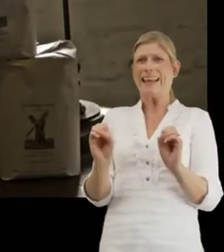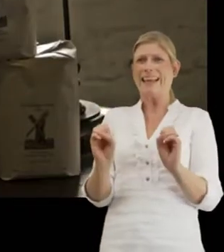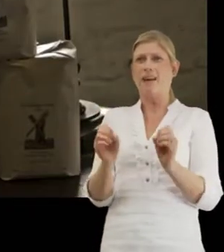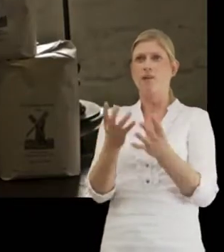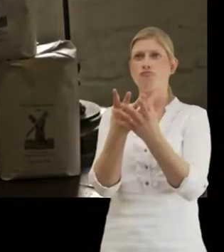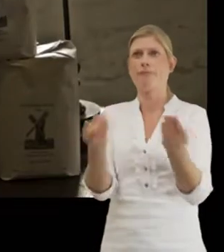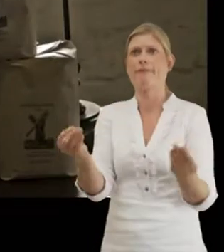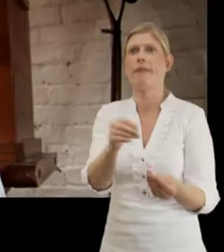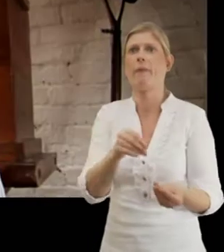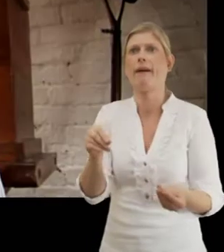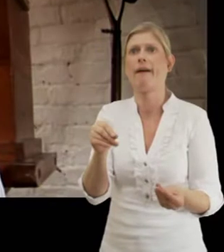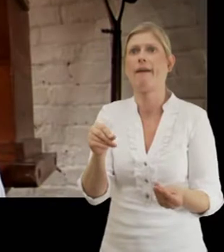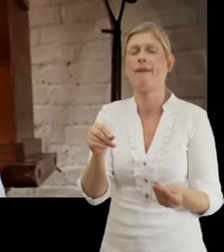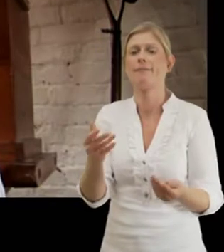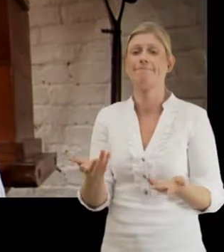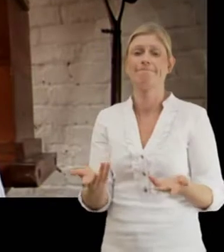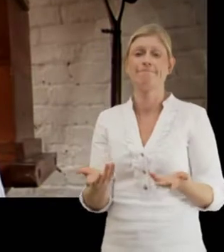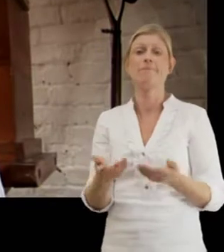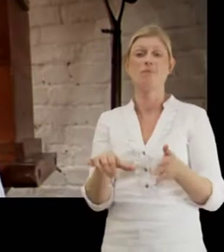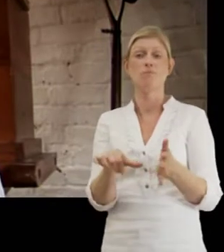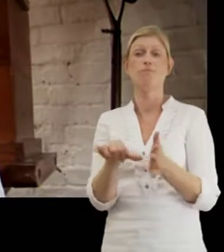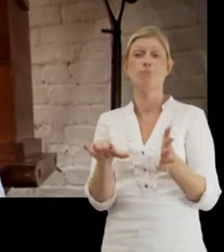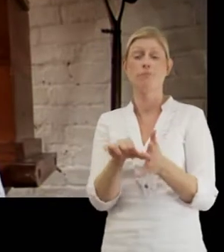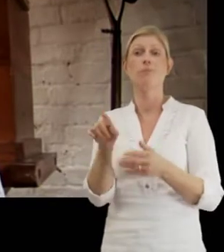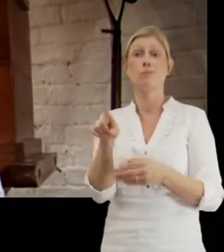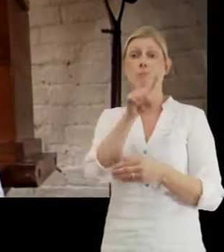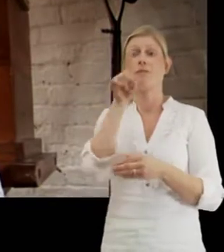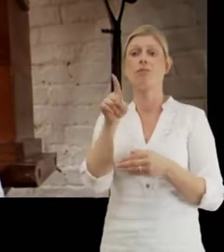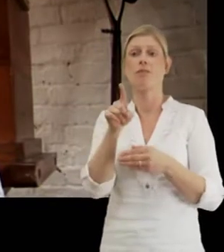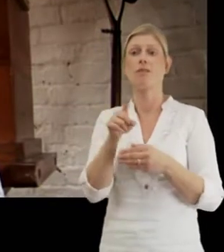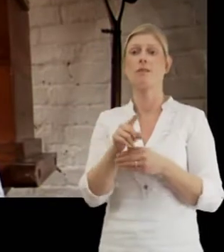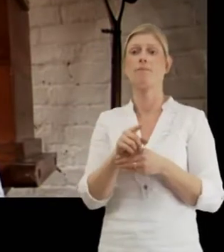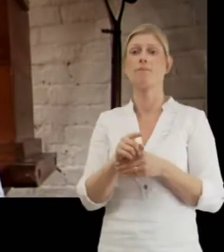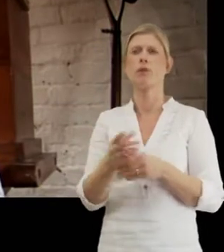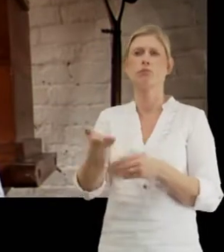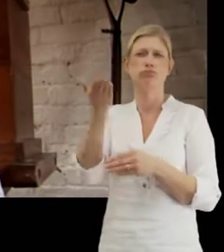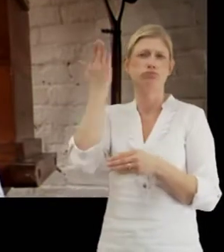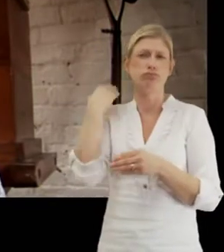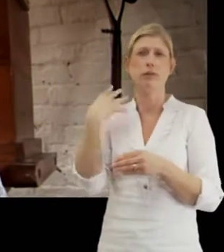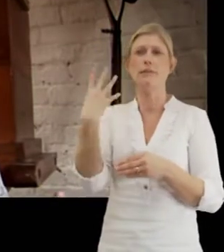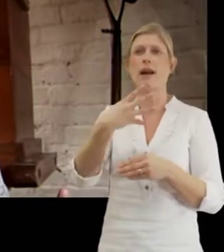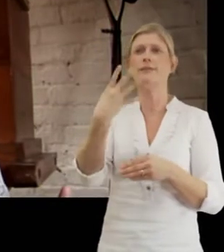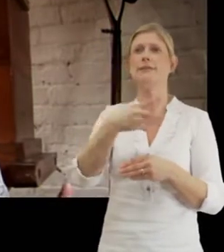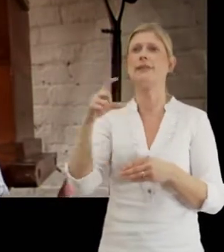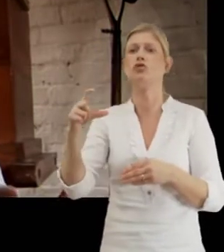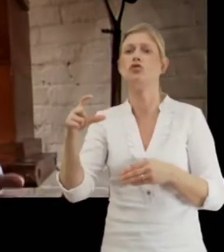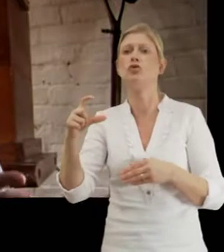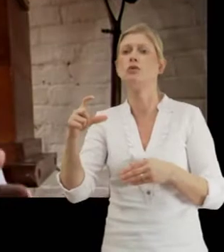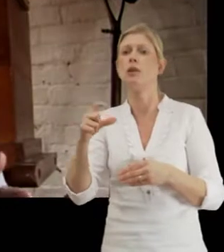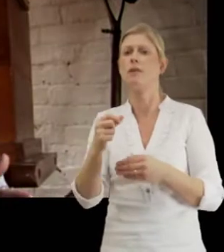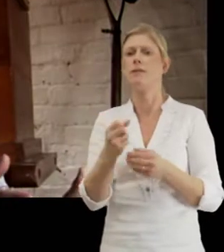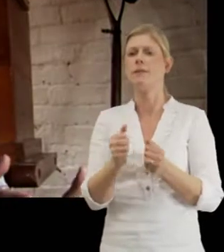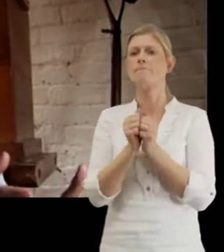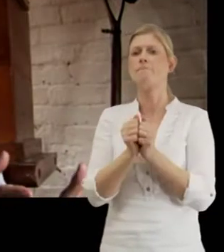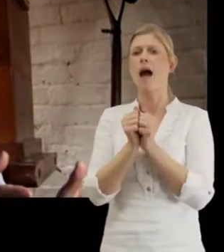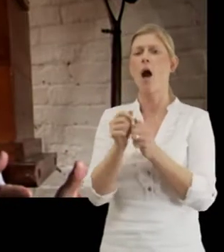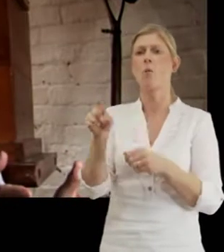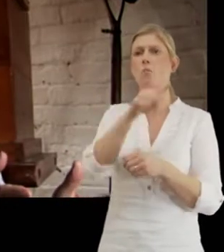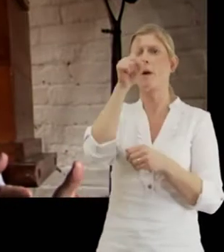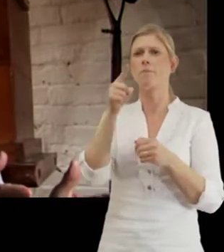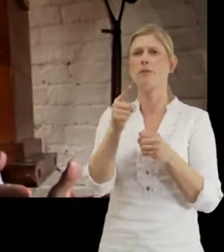wind blows again. So that was the problem with windmills. But in the 19th century, the number of windmills in